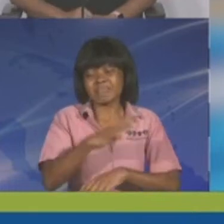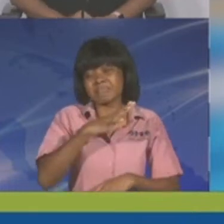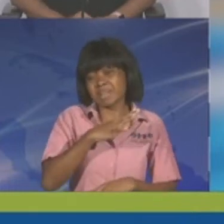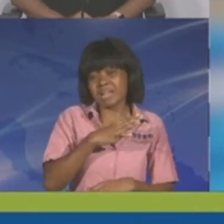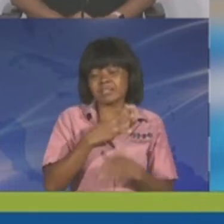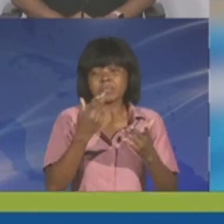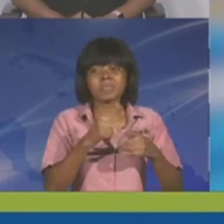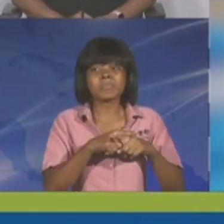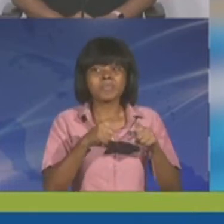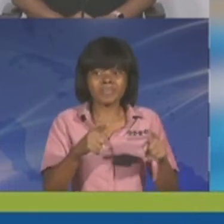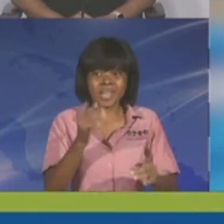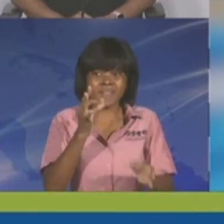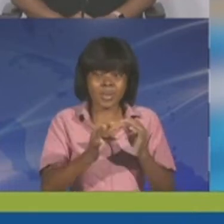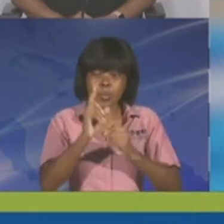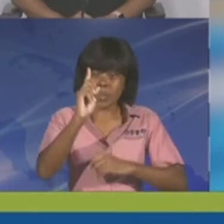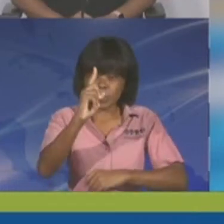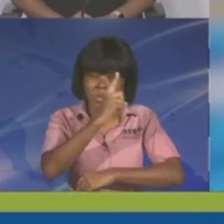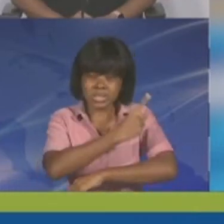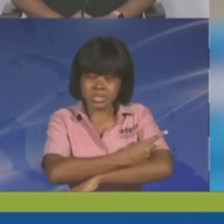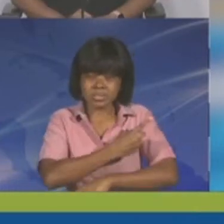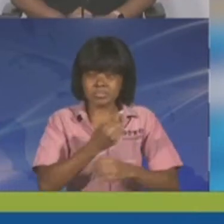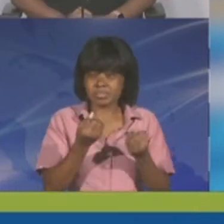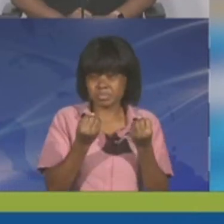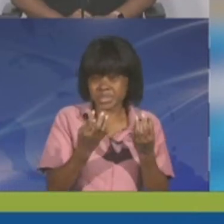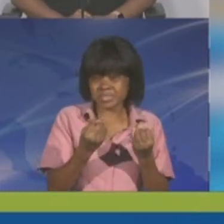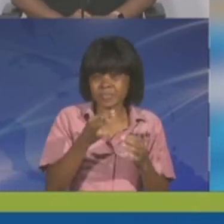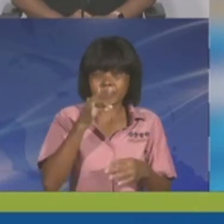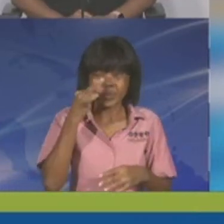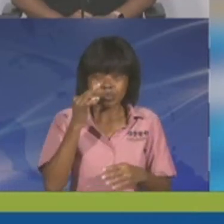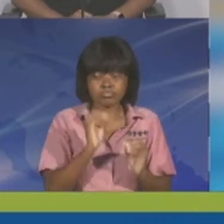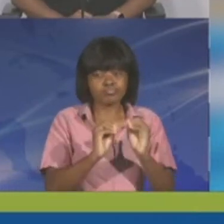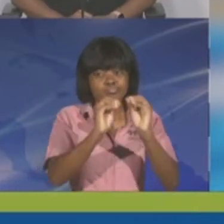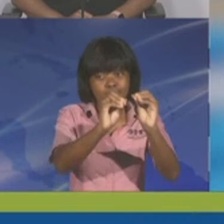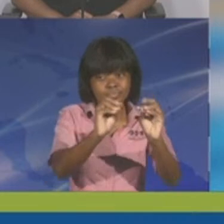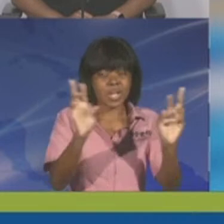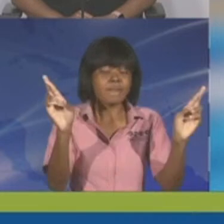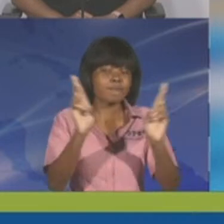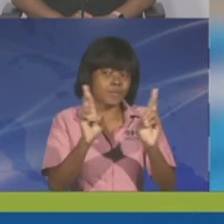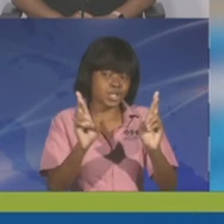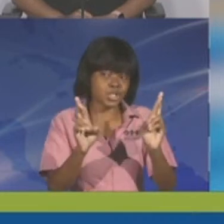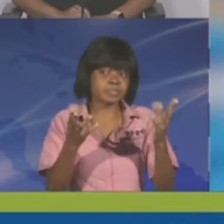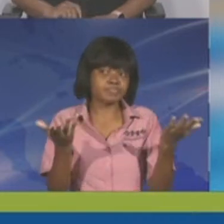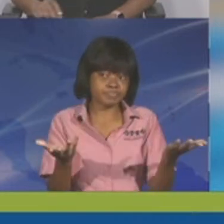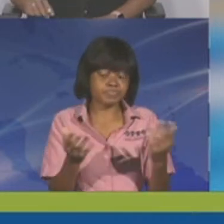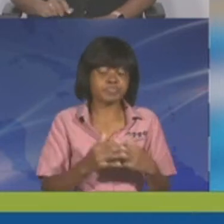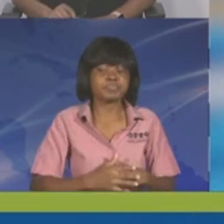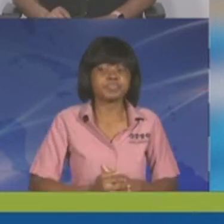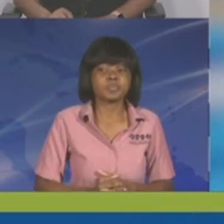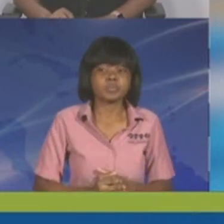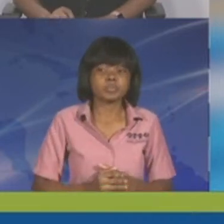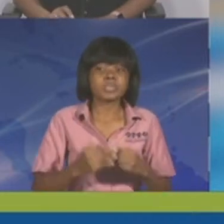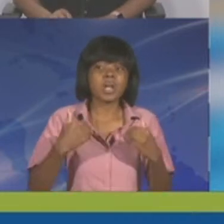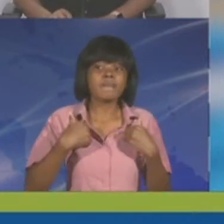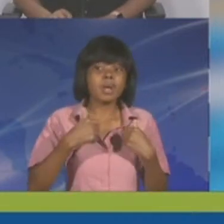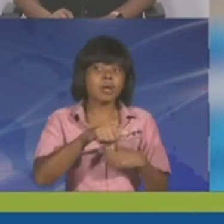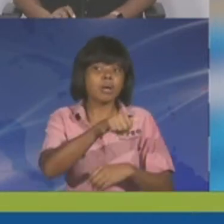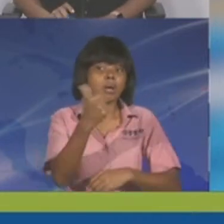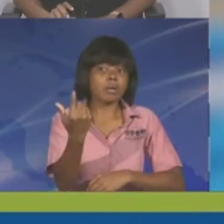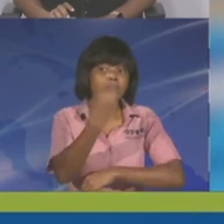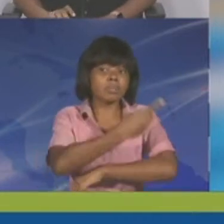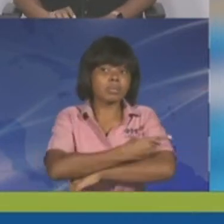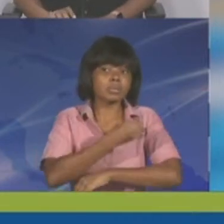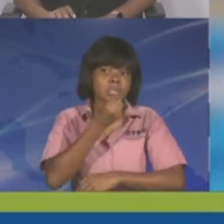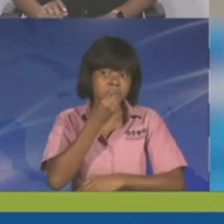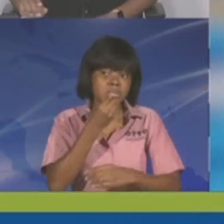that it lasts more than one day. And so you're able to control the amount of sodium and therefore reduce the chances of